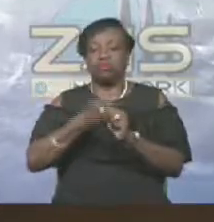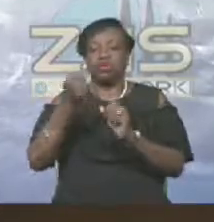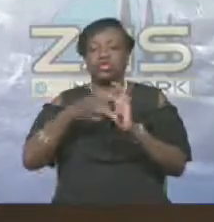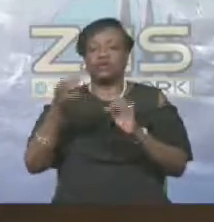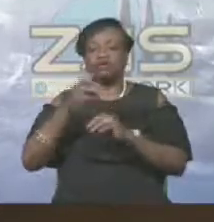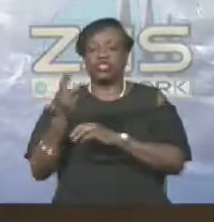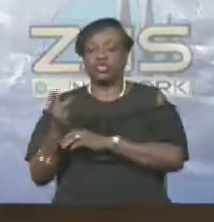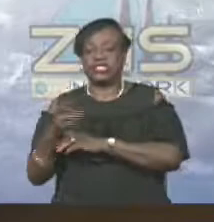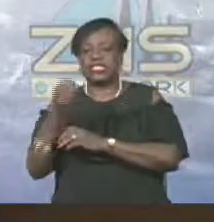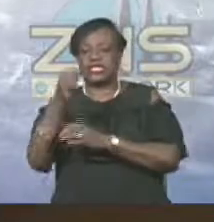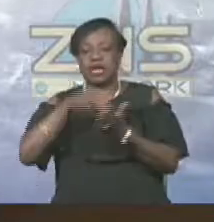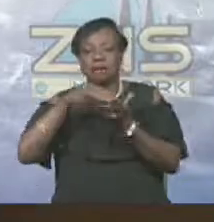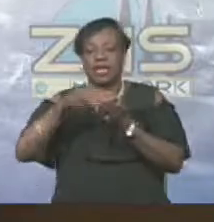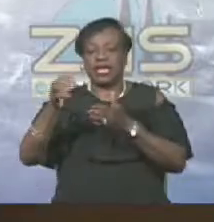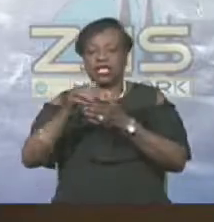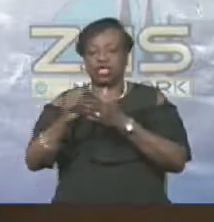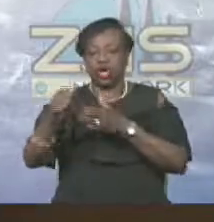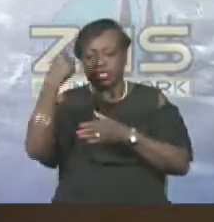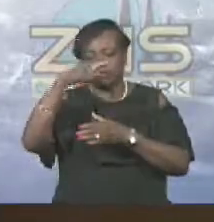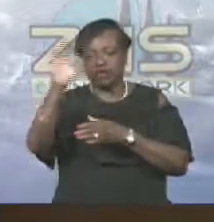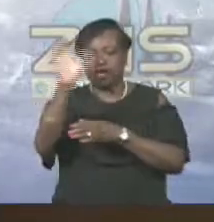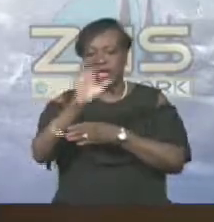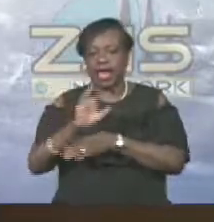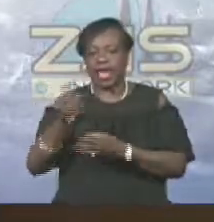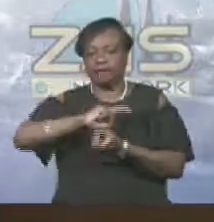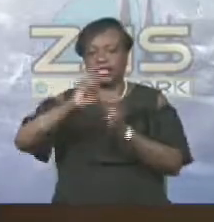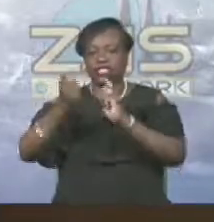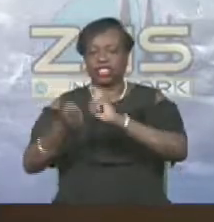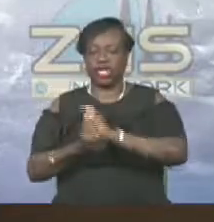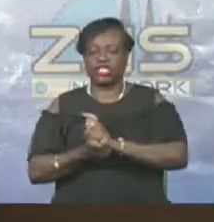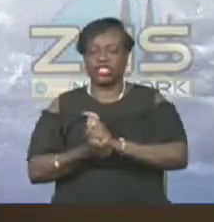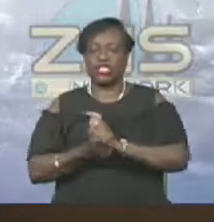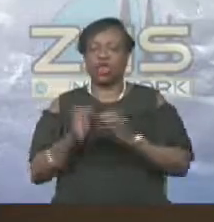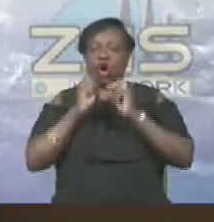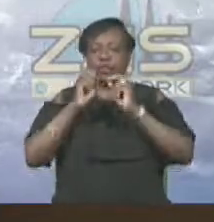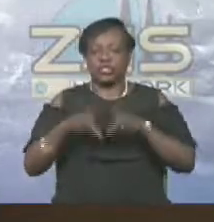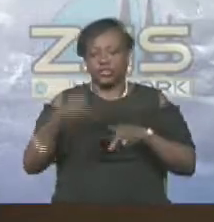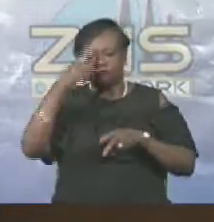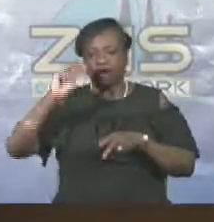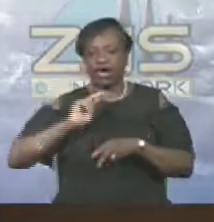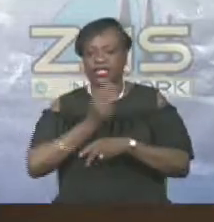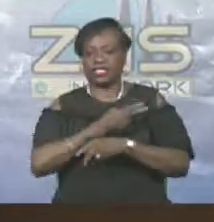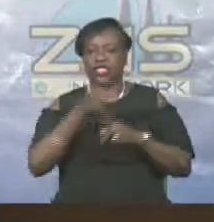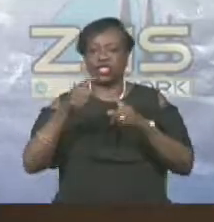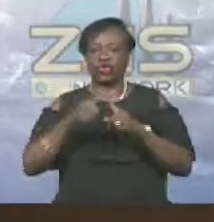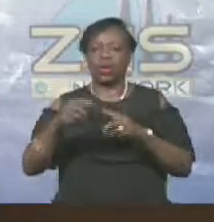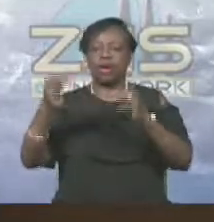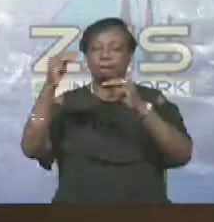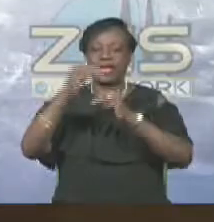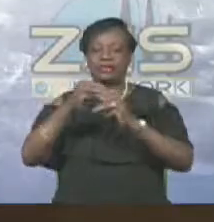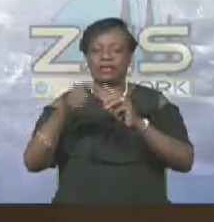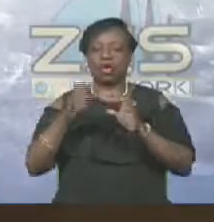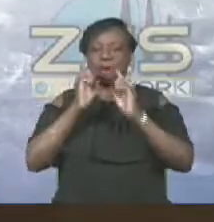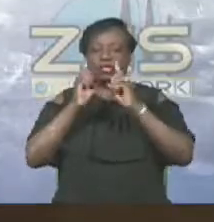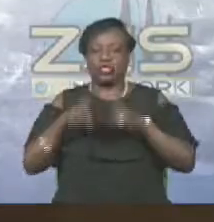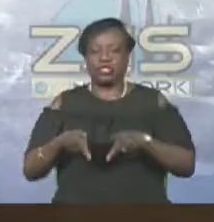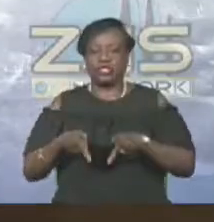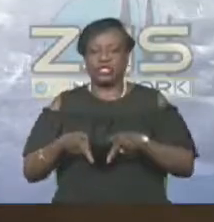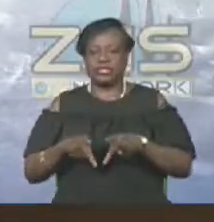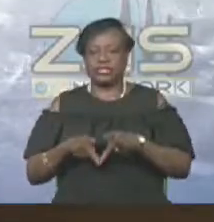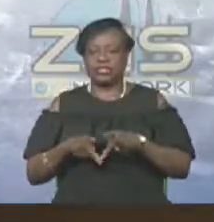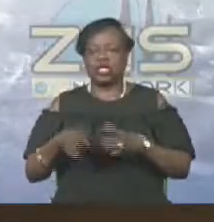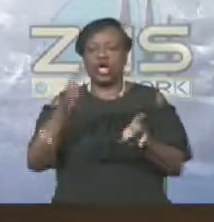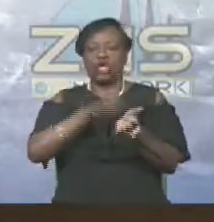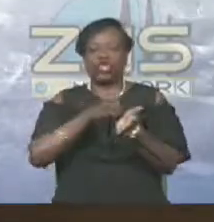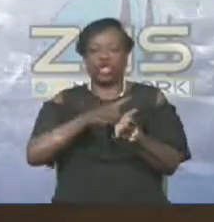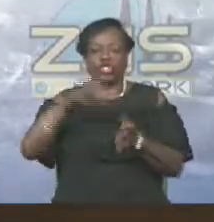change and resilience and disasters and so on. And it's an opportunity for us to maximize the opportunities there. Dr. Mitchell